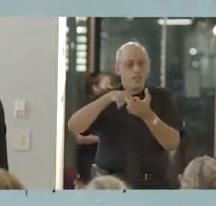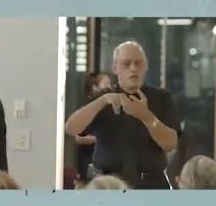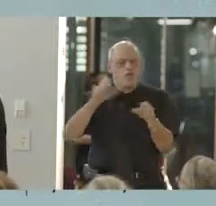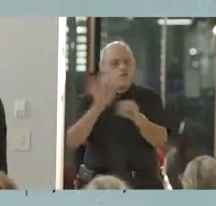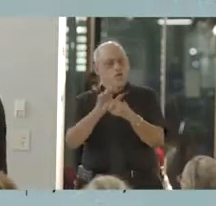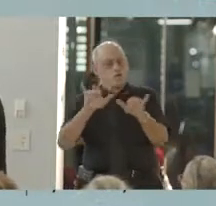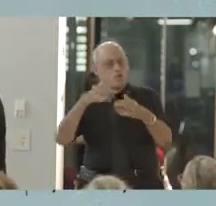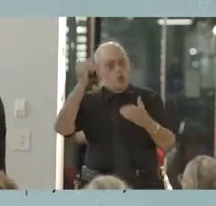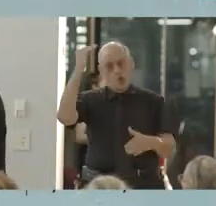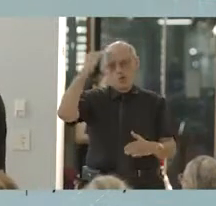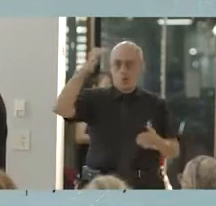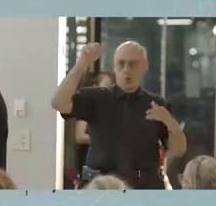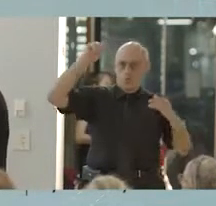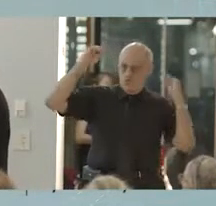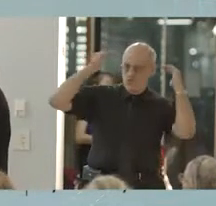adult, basically,